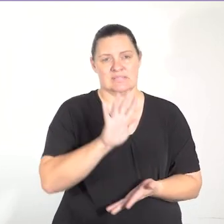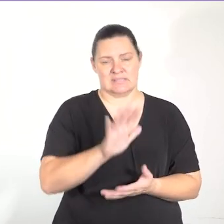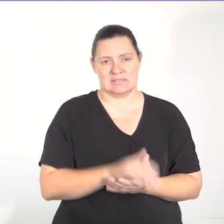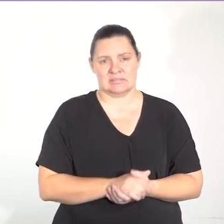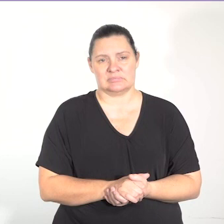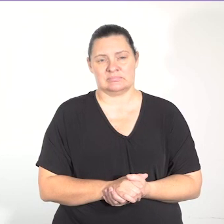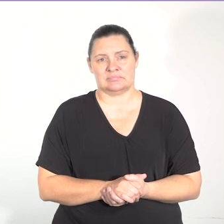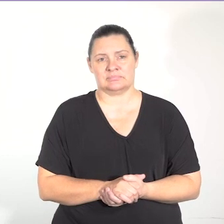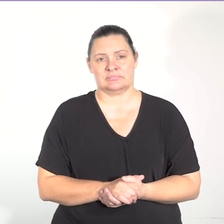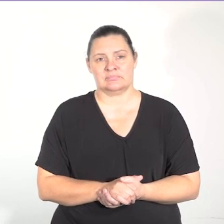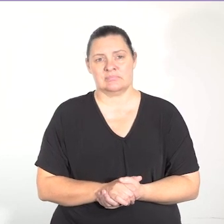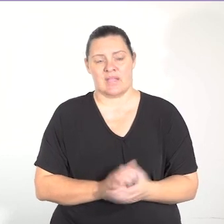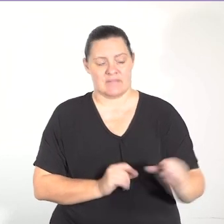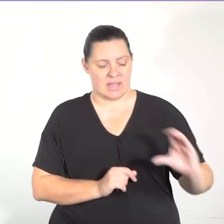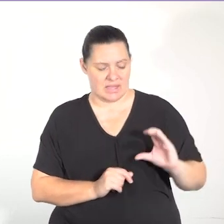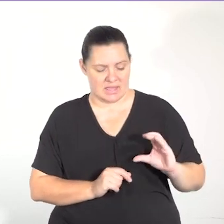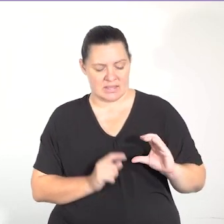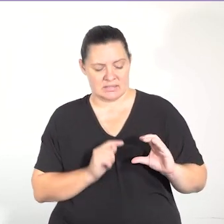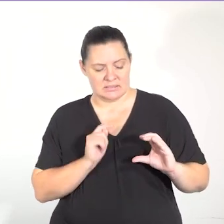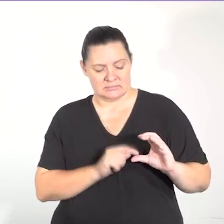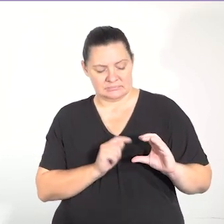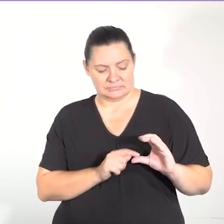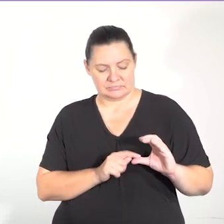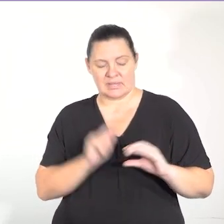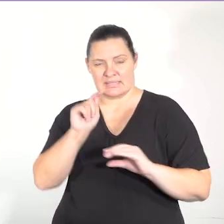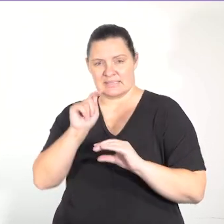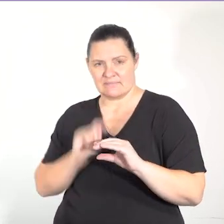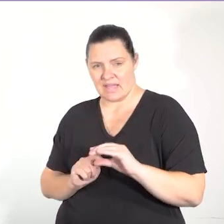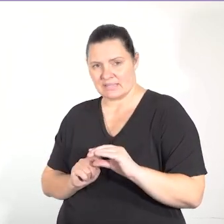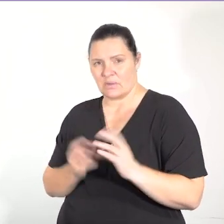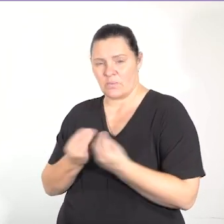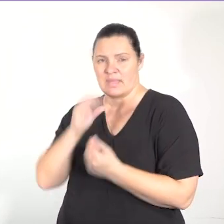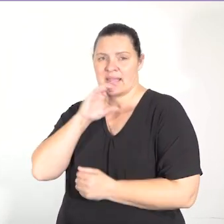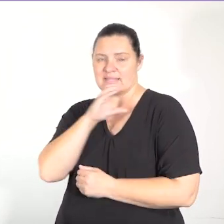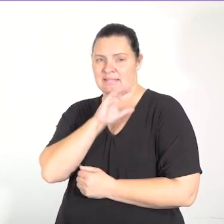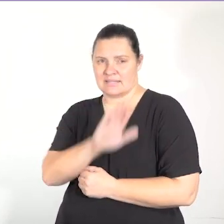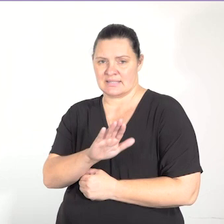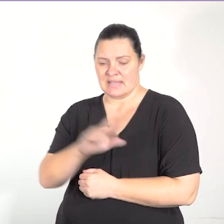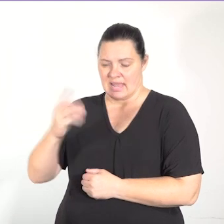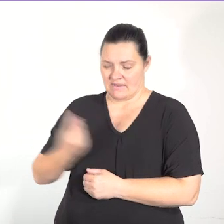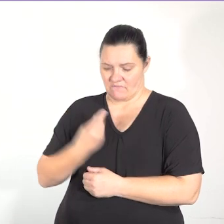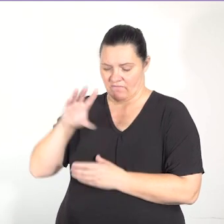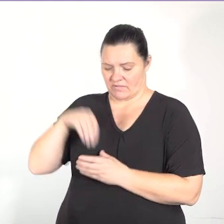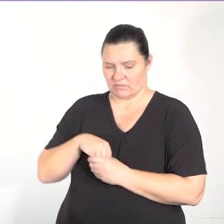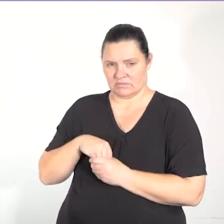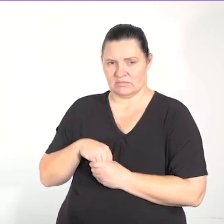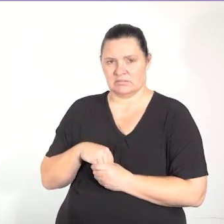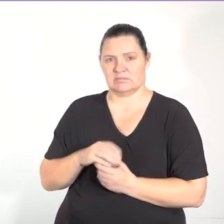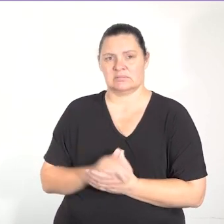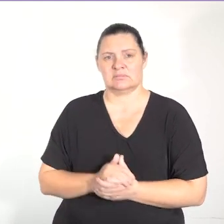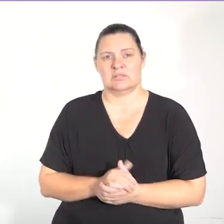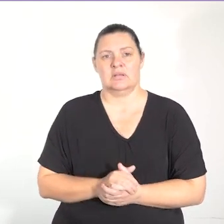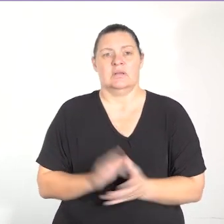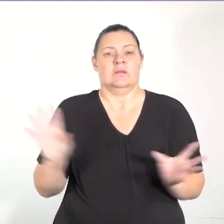total. So Kahlulo has this much money and she needs to divide it with her cousins, including herself as well. So this